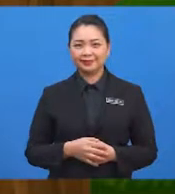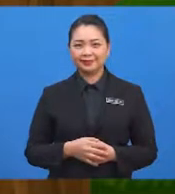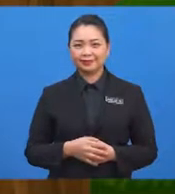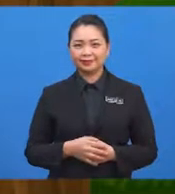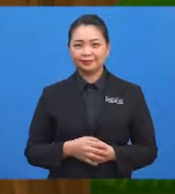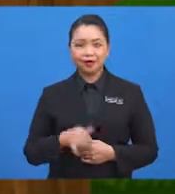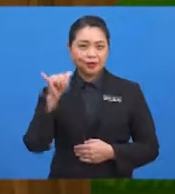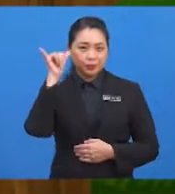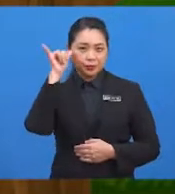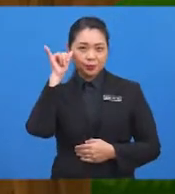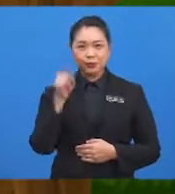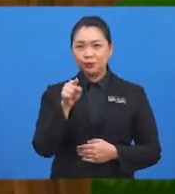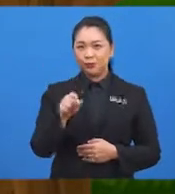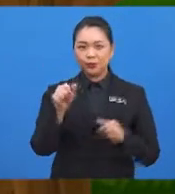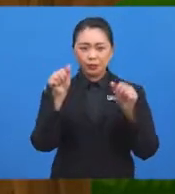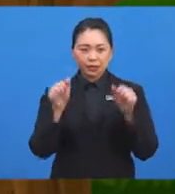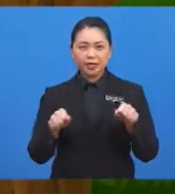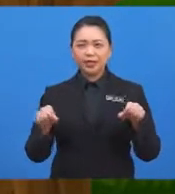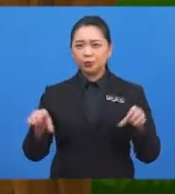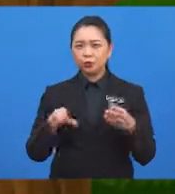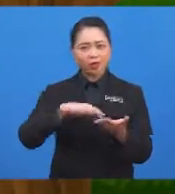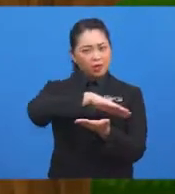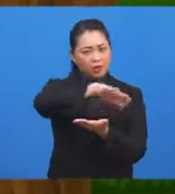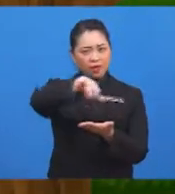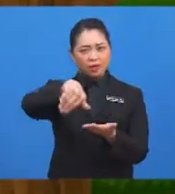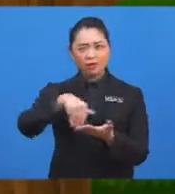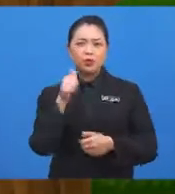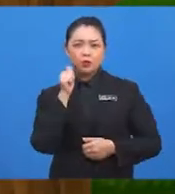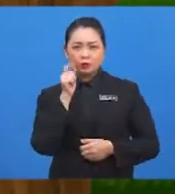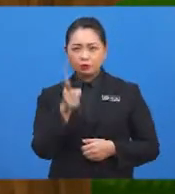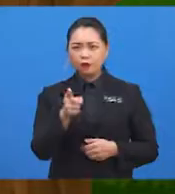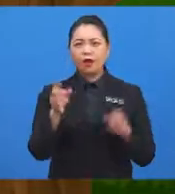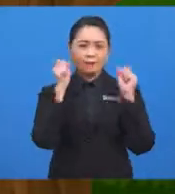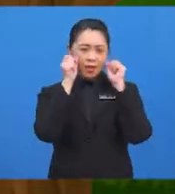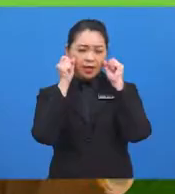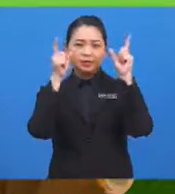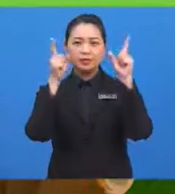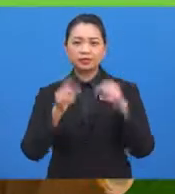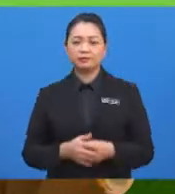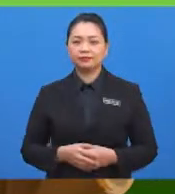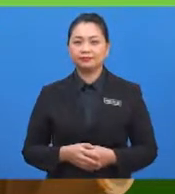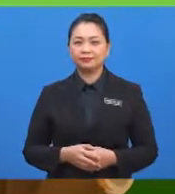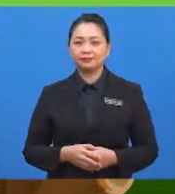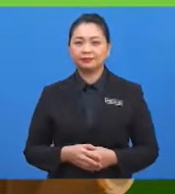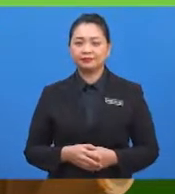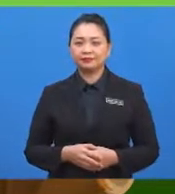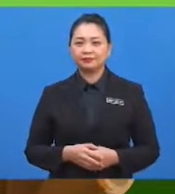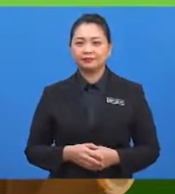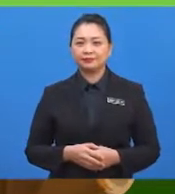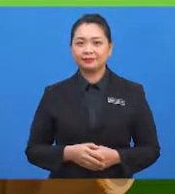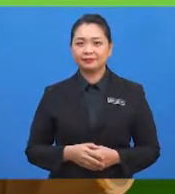Wow, YOLO, you can do everything. You're amazing. You're amazing